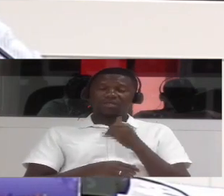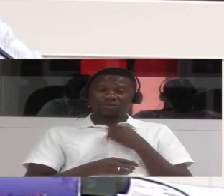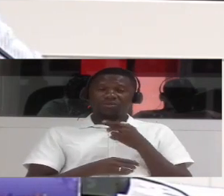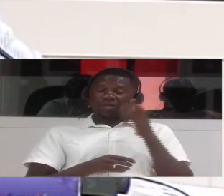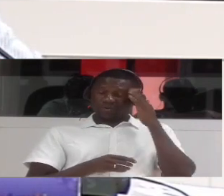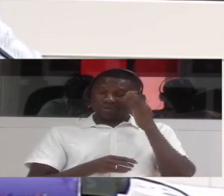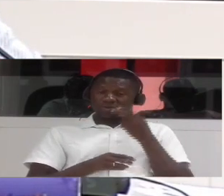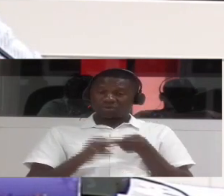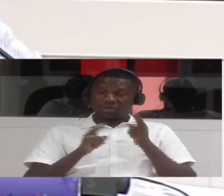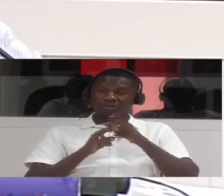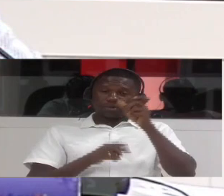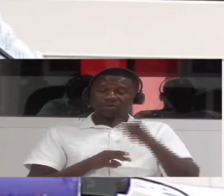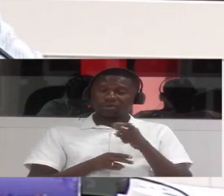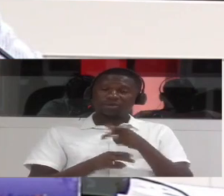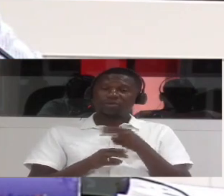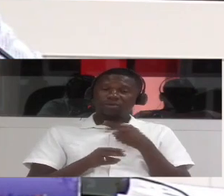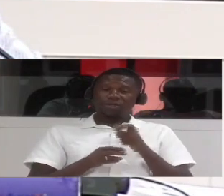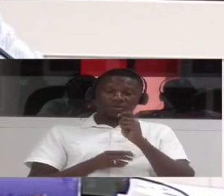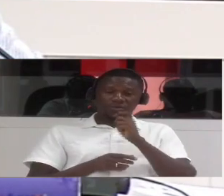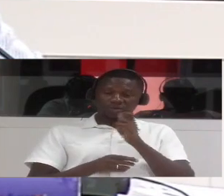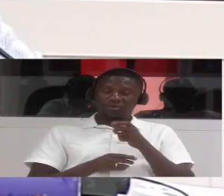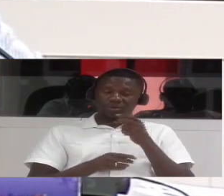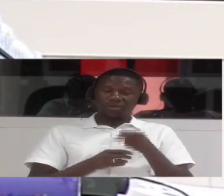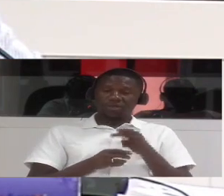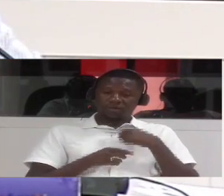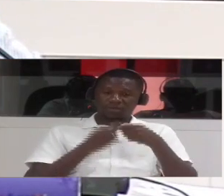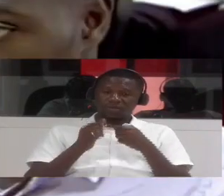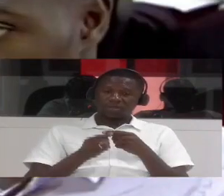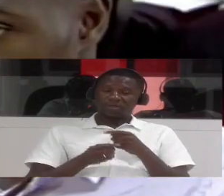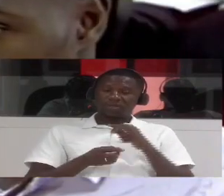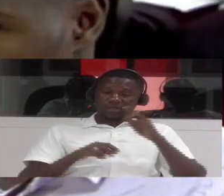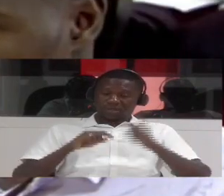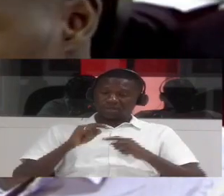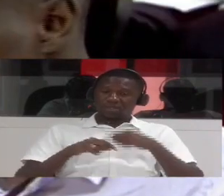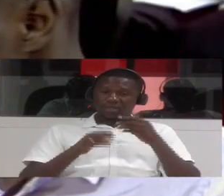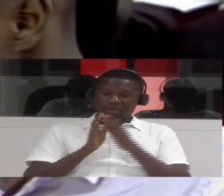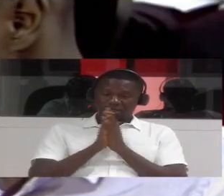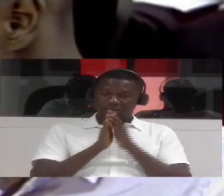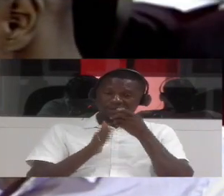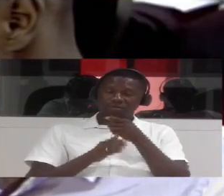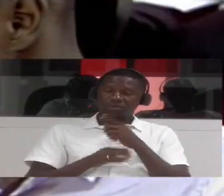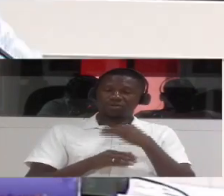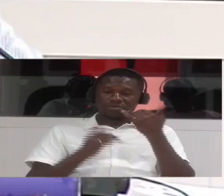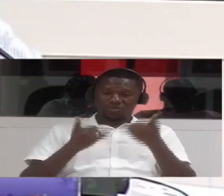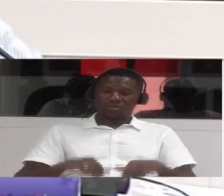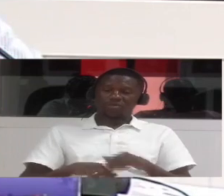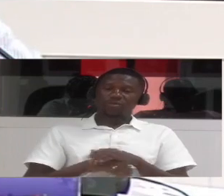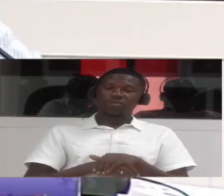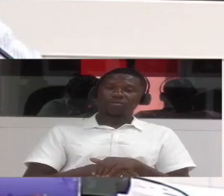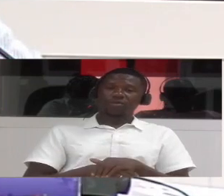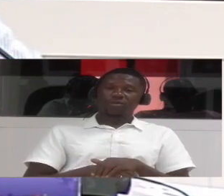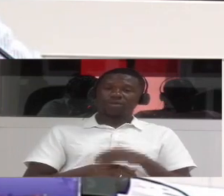magazine. I think eventually the charges against him were dropped. But nonetheless, he was charged with murder. He was charged